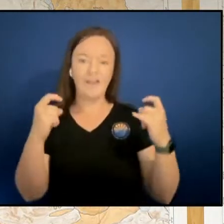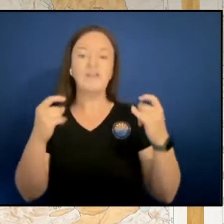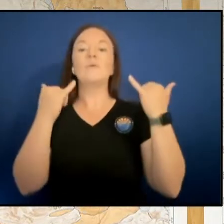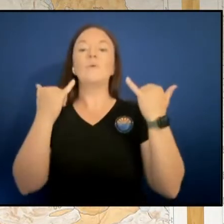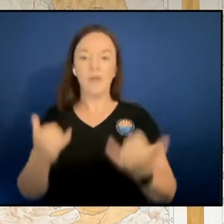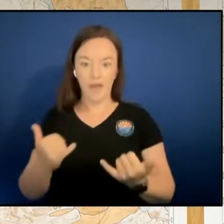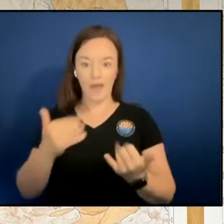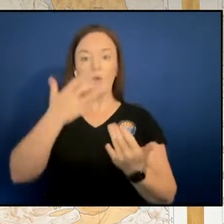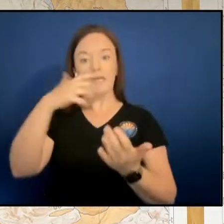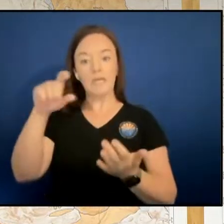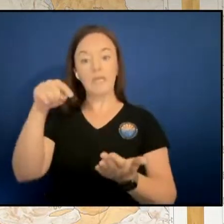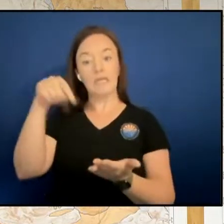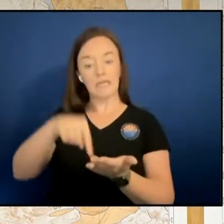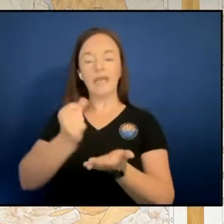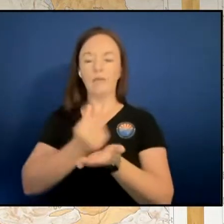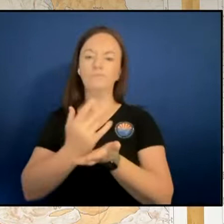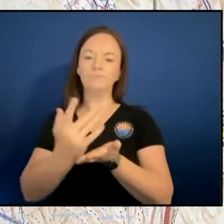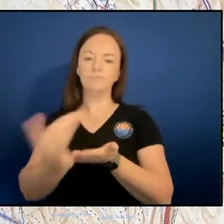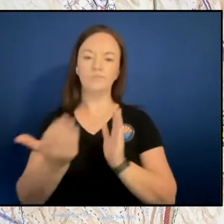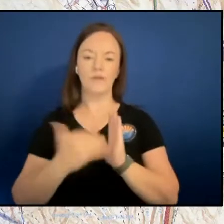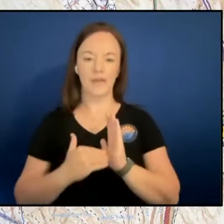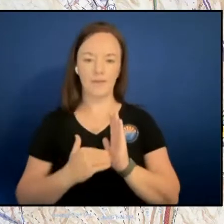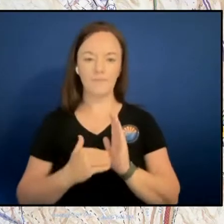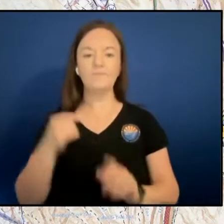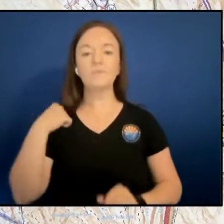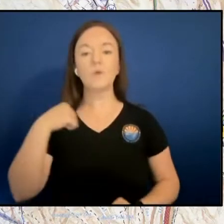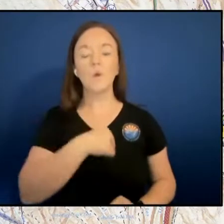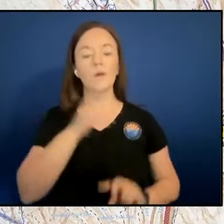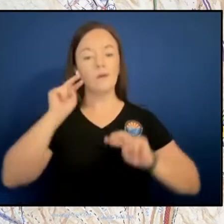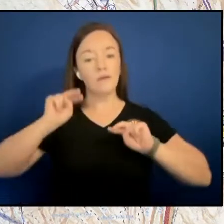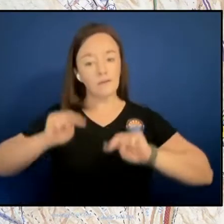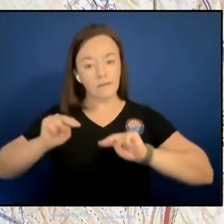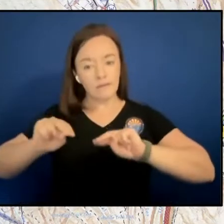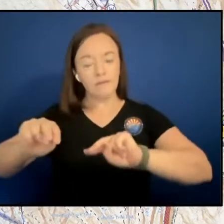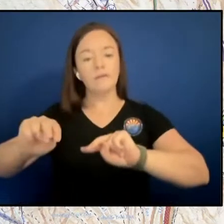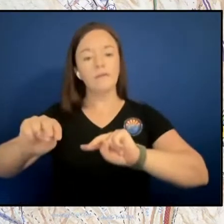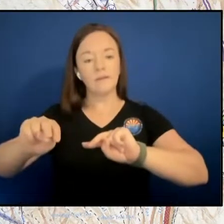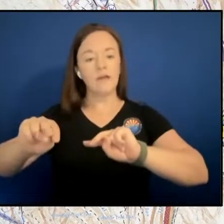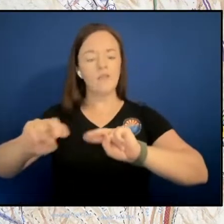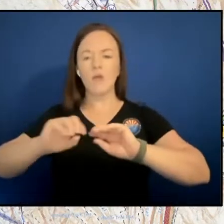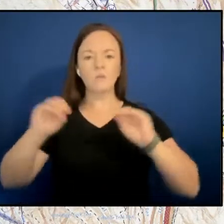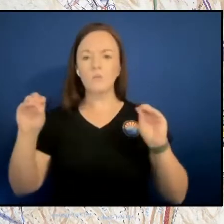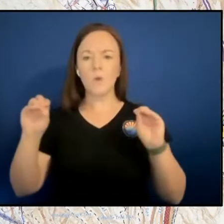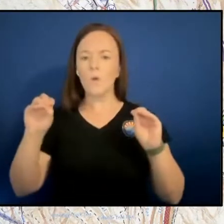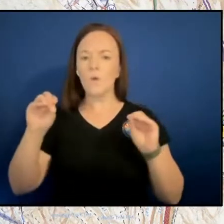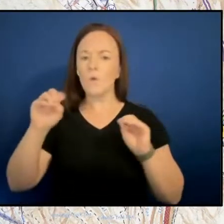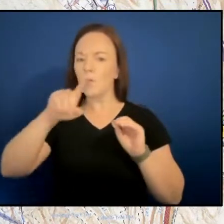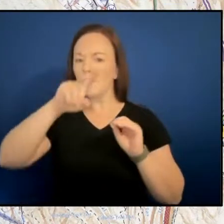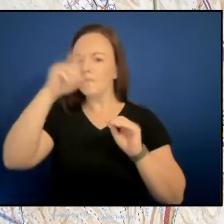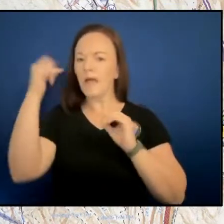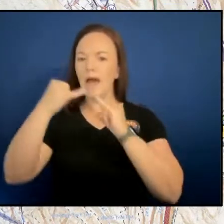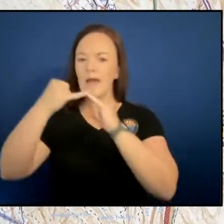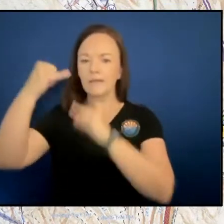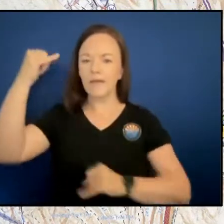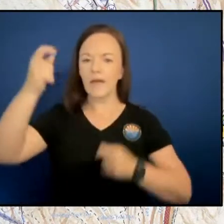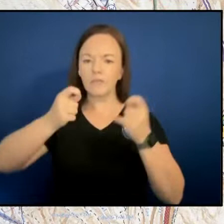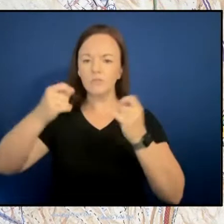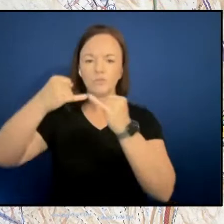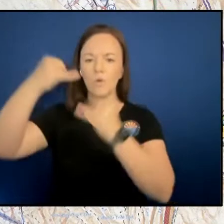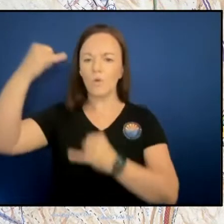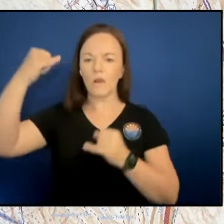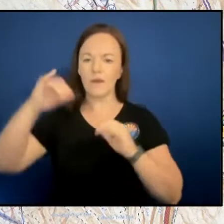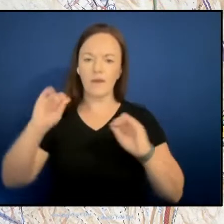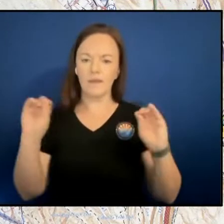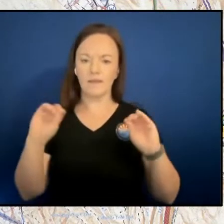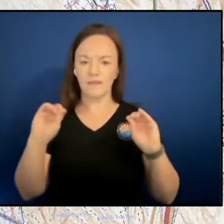through that duff layer. So we're going to keep a really close eye on that, because there's no line here. It is just the